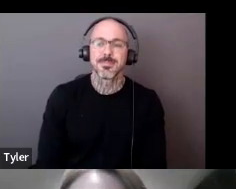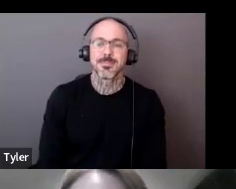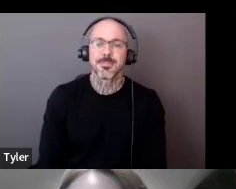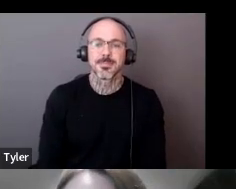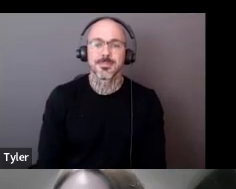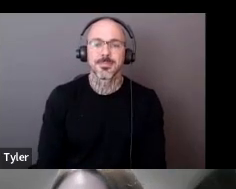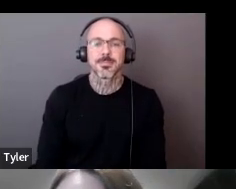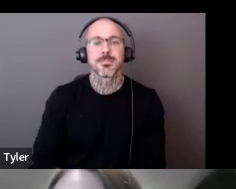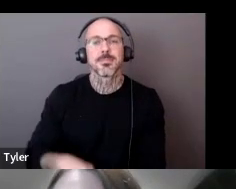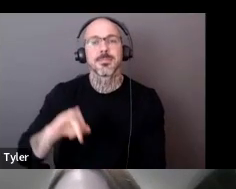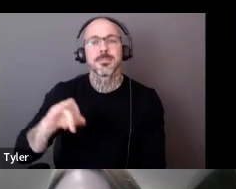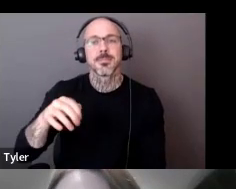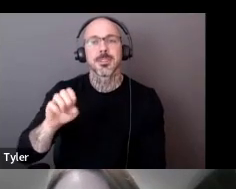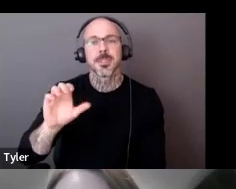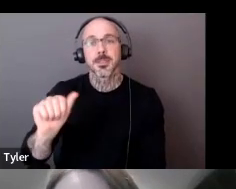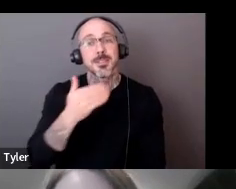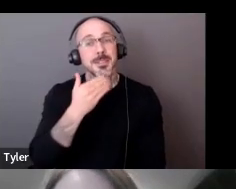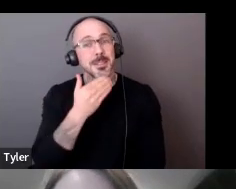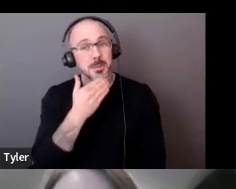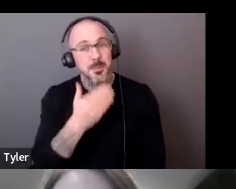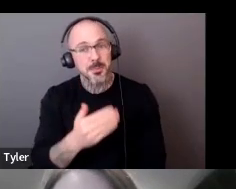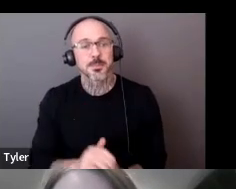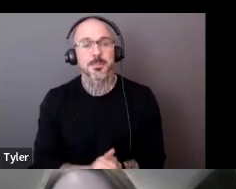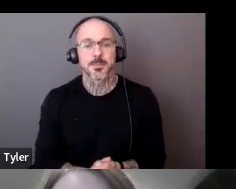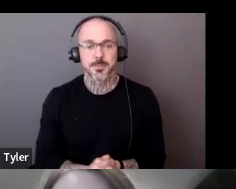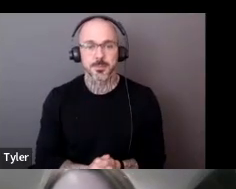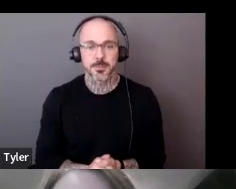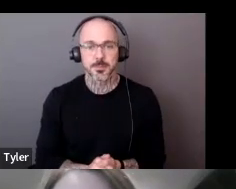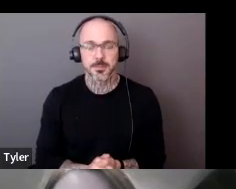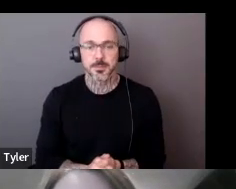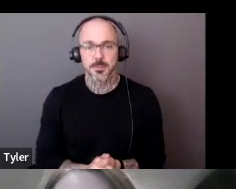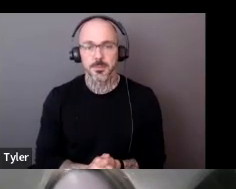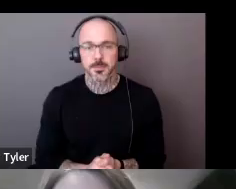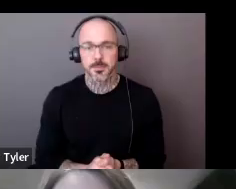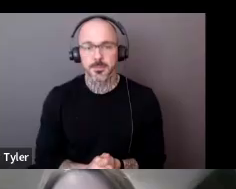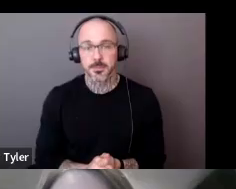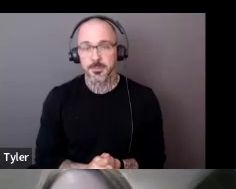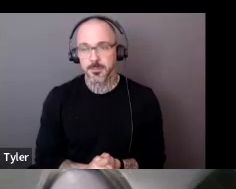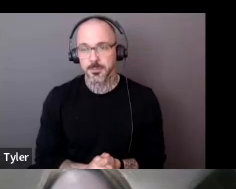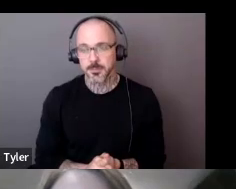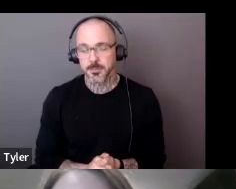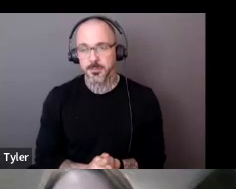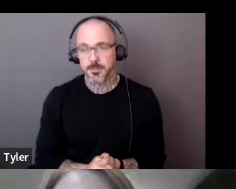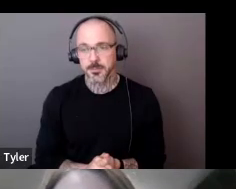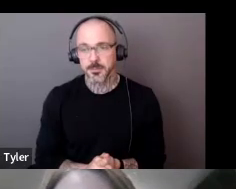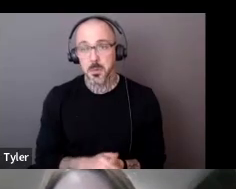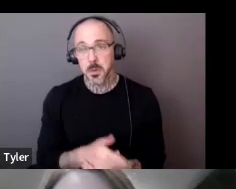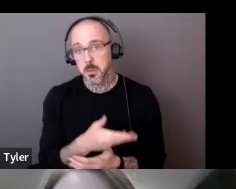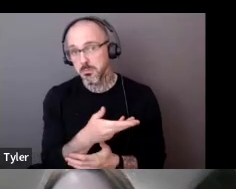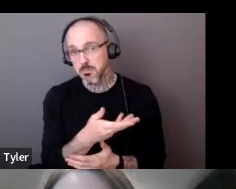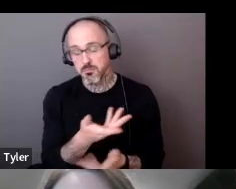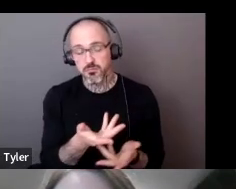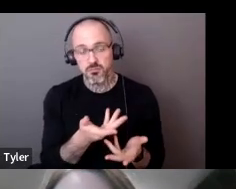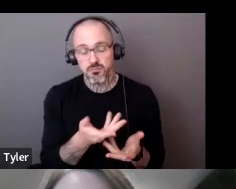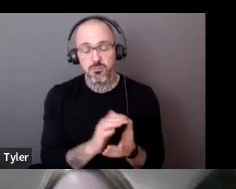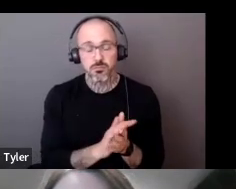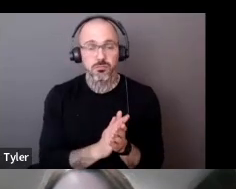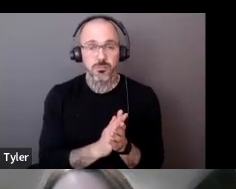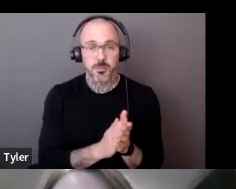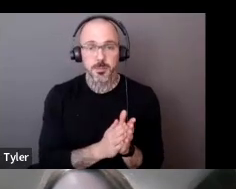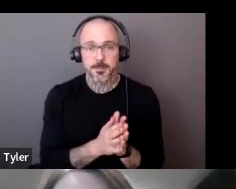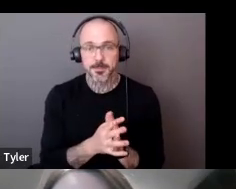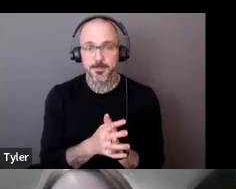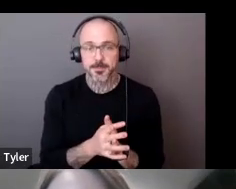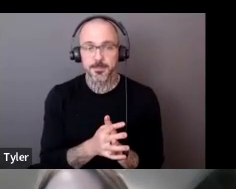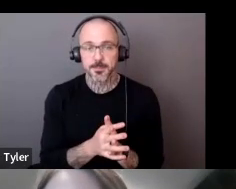Thank you. Was he? Yeah, go ahead. I don't know if we highlighted or if you wanted to touch base on